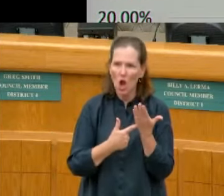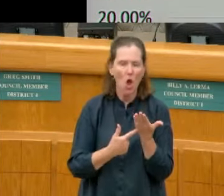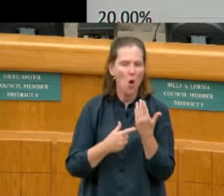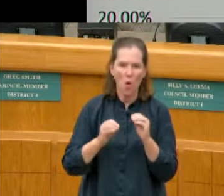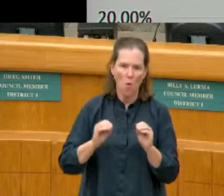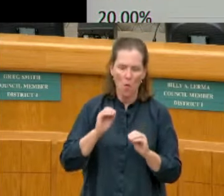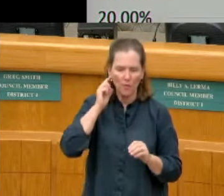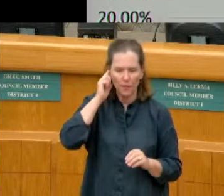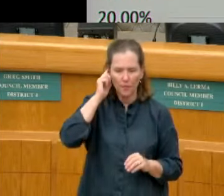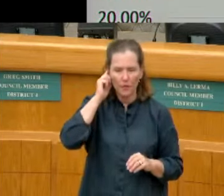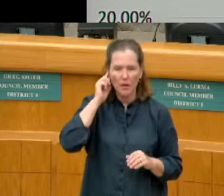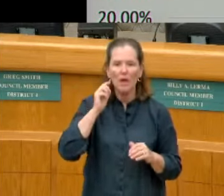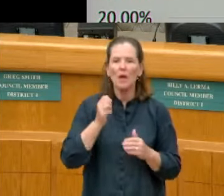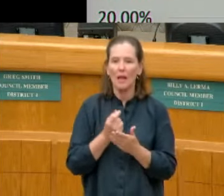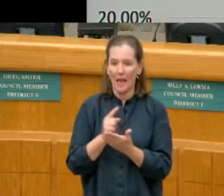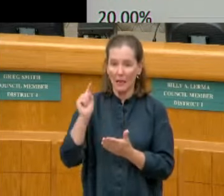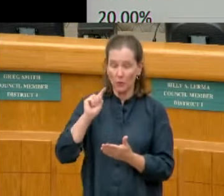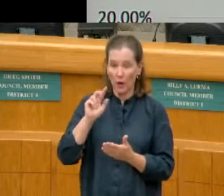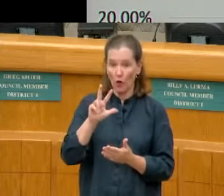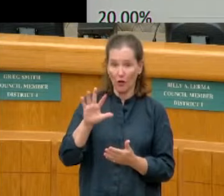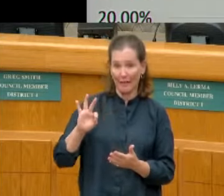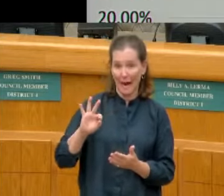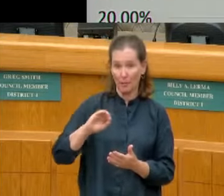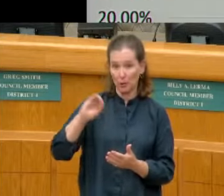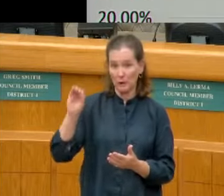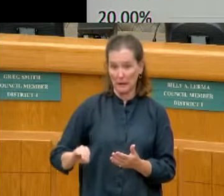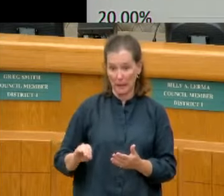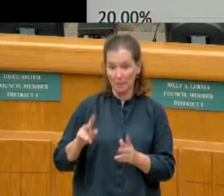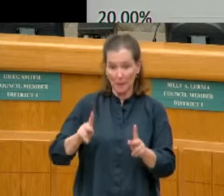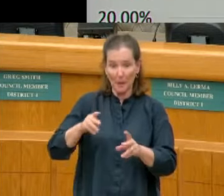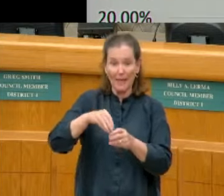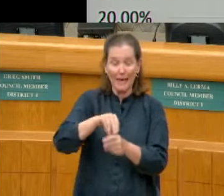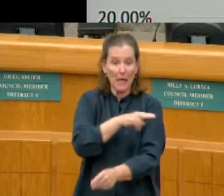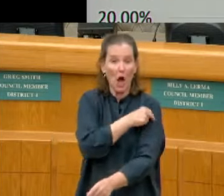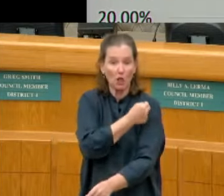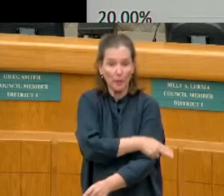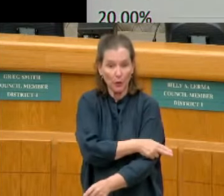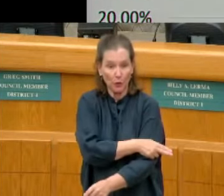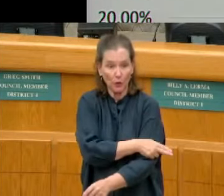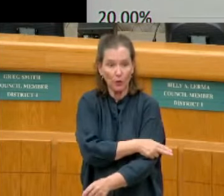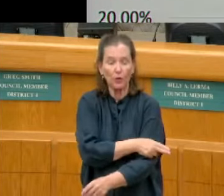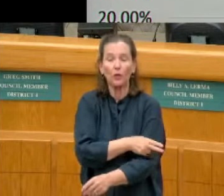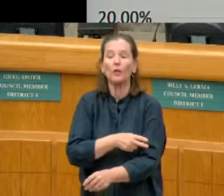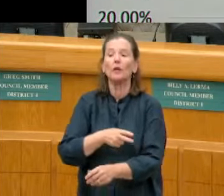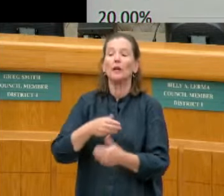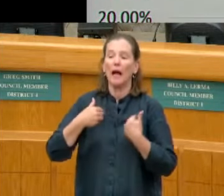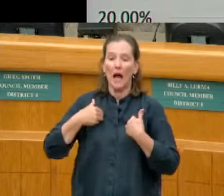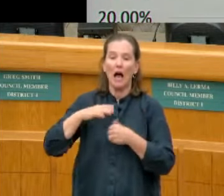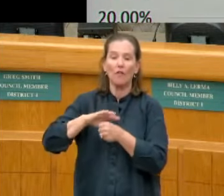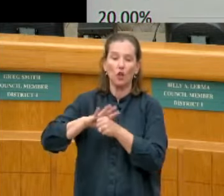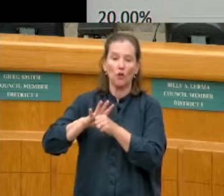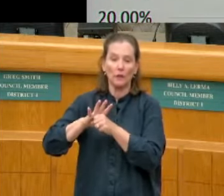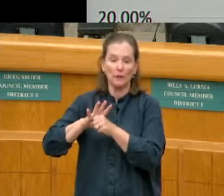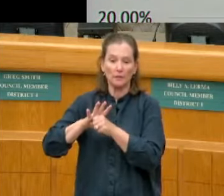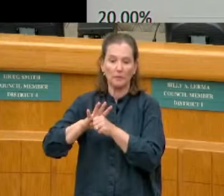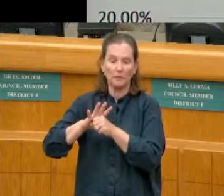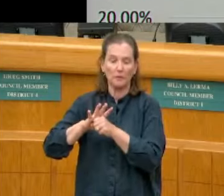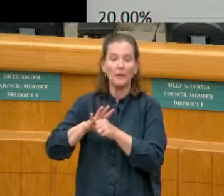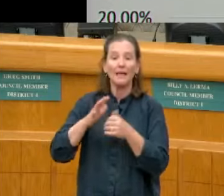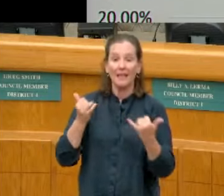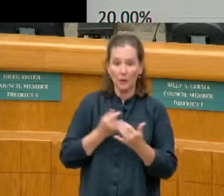no mistake about it. 34% means we have a highly stressed hospital system.